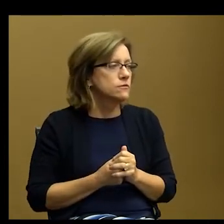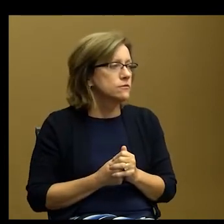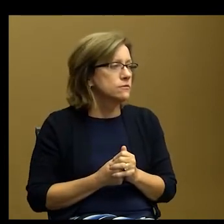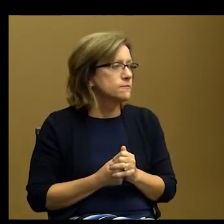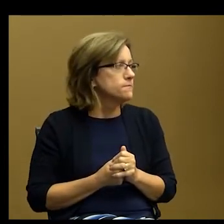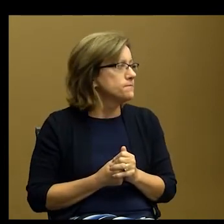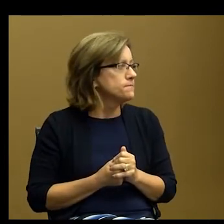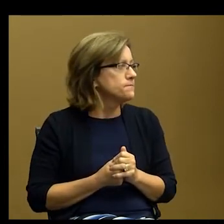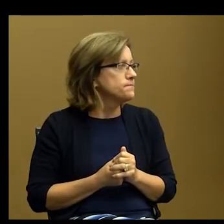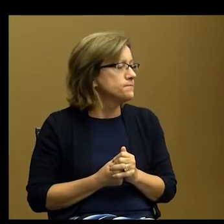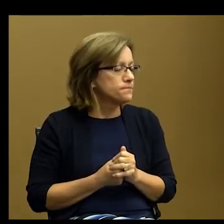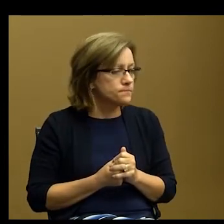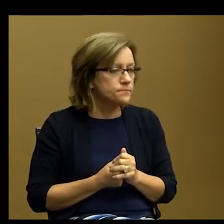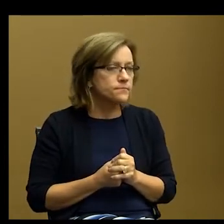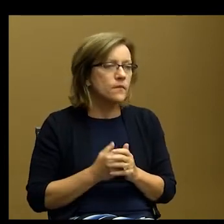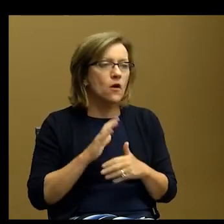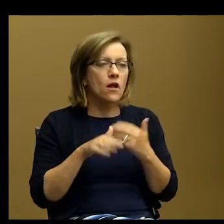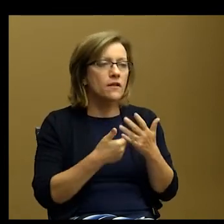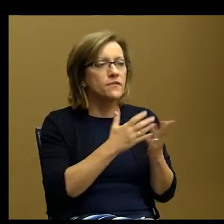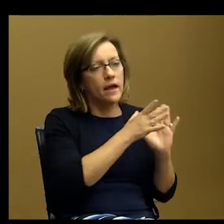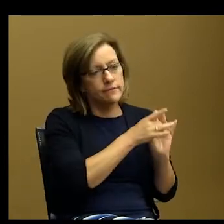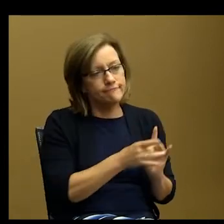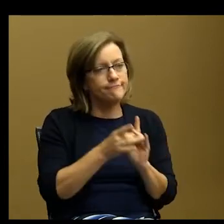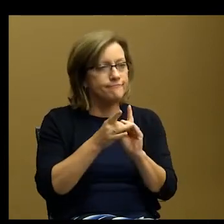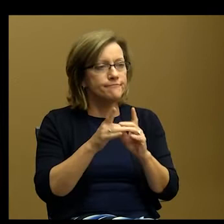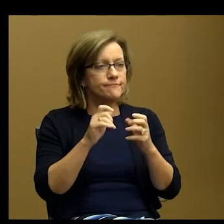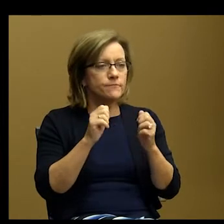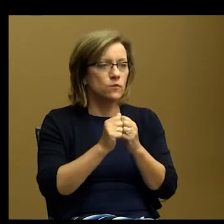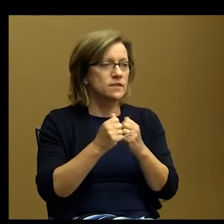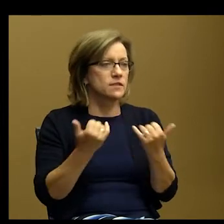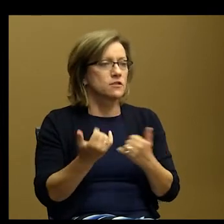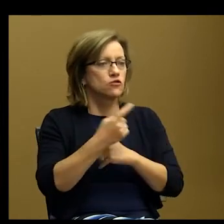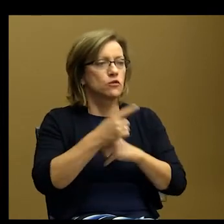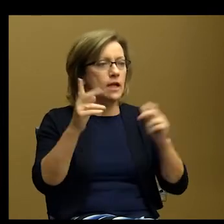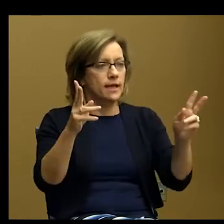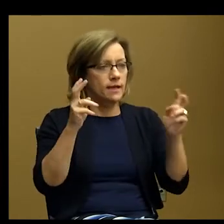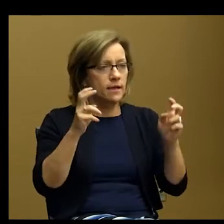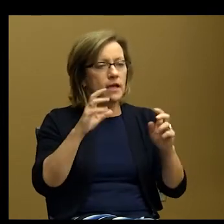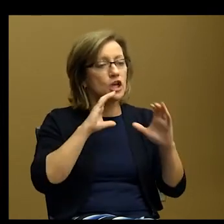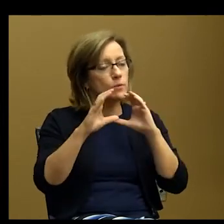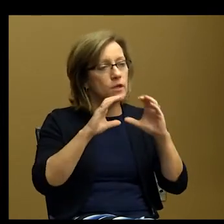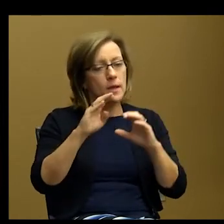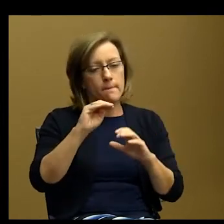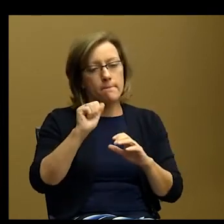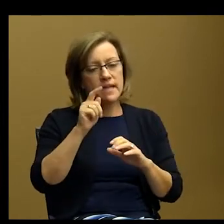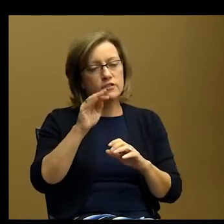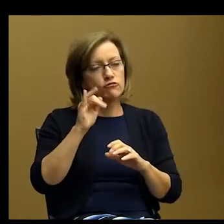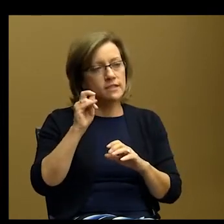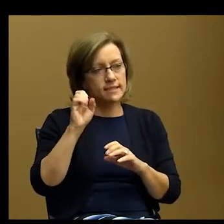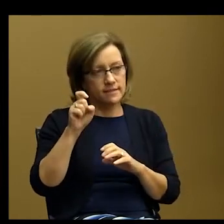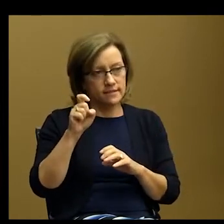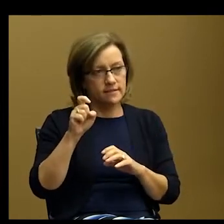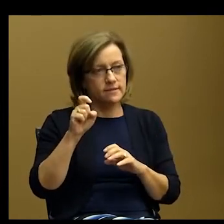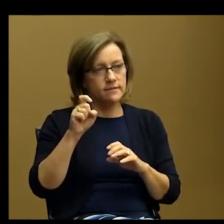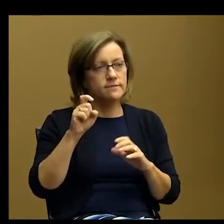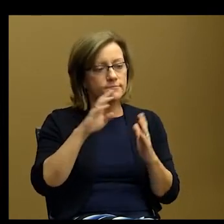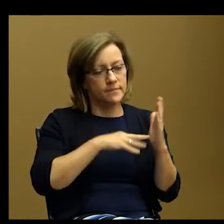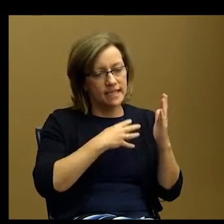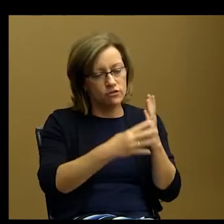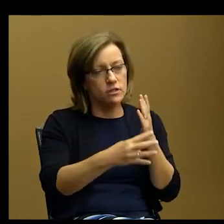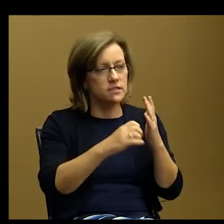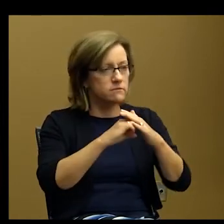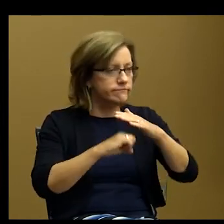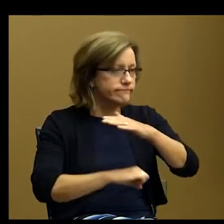here today, which is to talk about the communication matrix. And the communication matrix is a way, it's